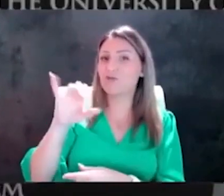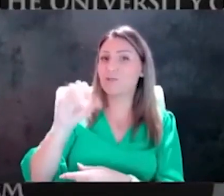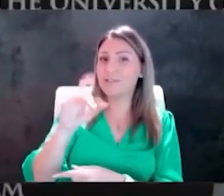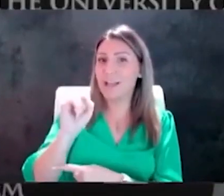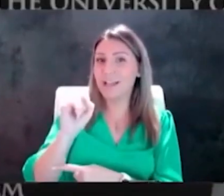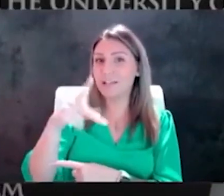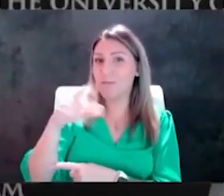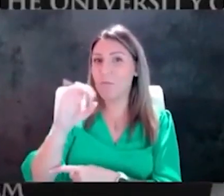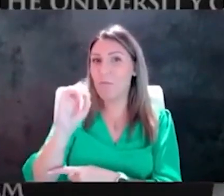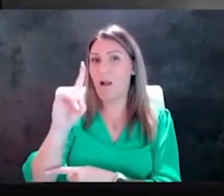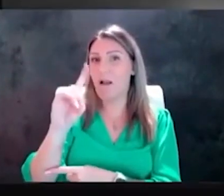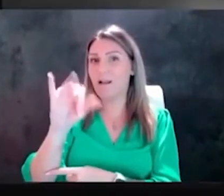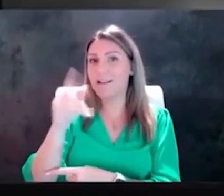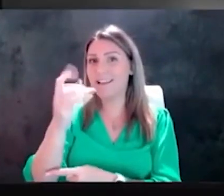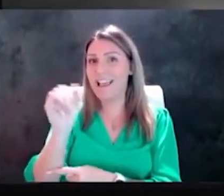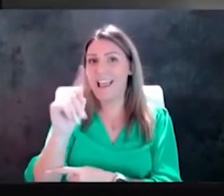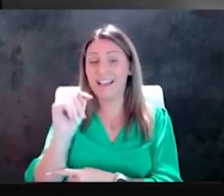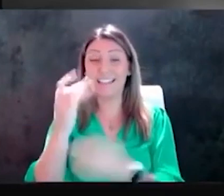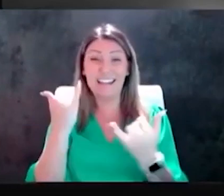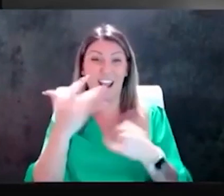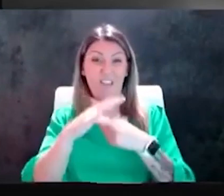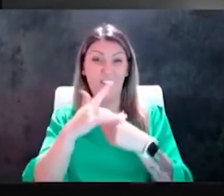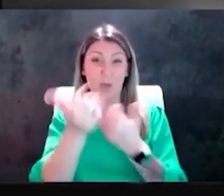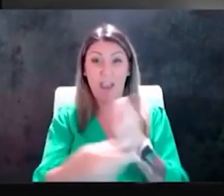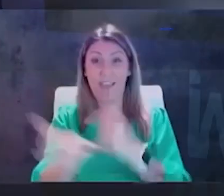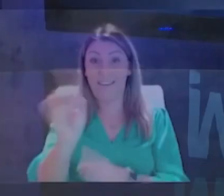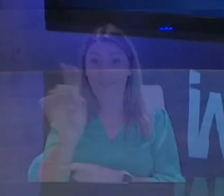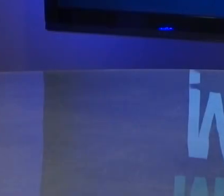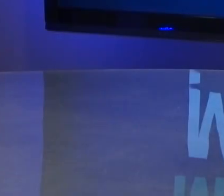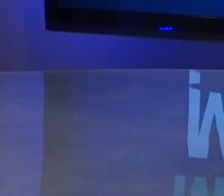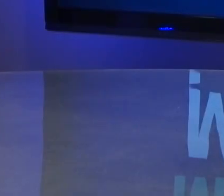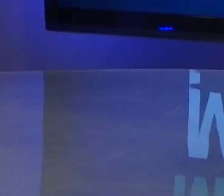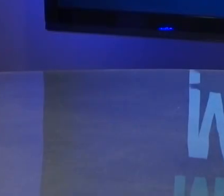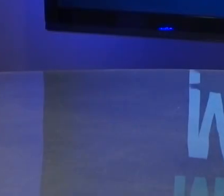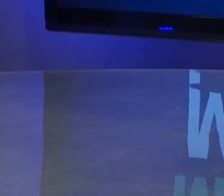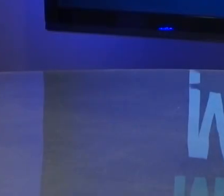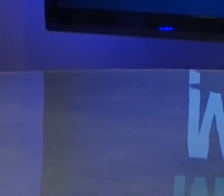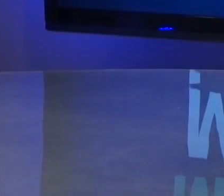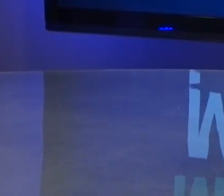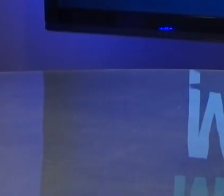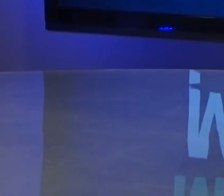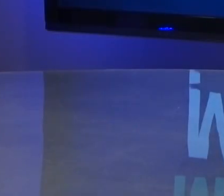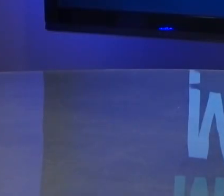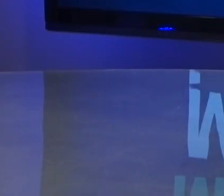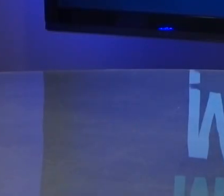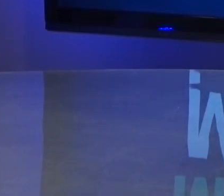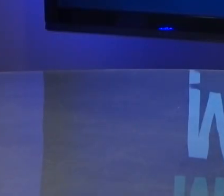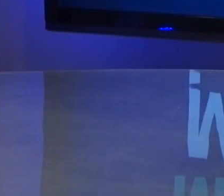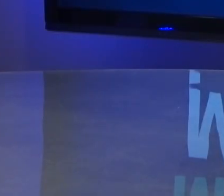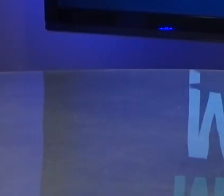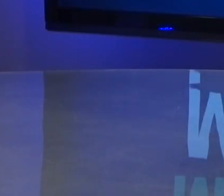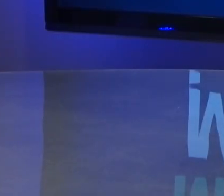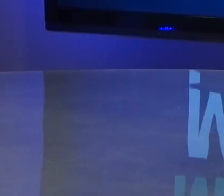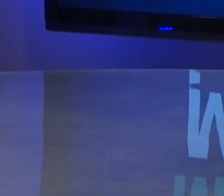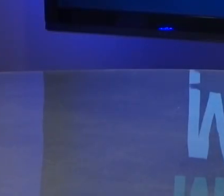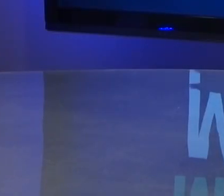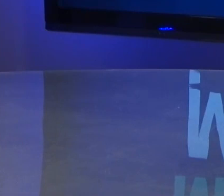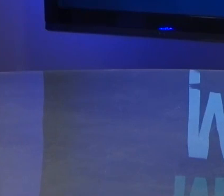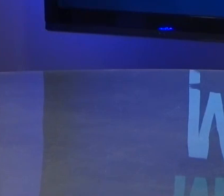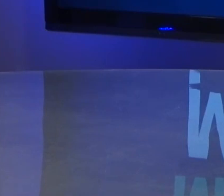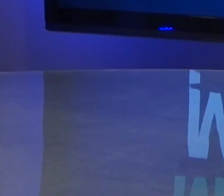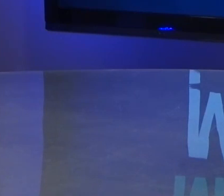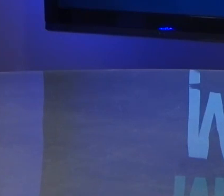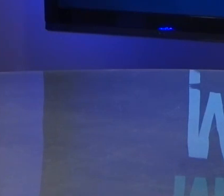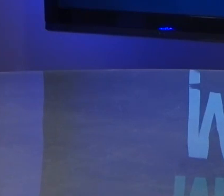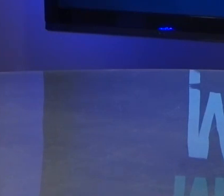Now everywhere podcasts are available. Thank you so much for joining us this morning for this Best of